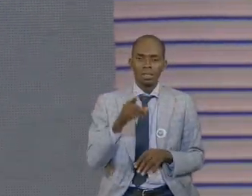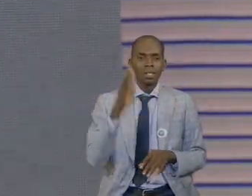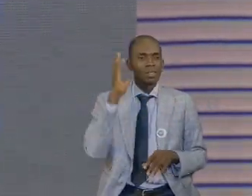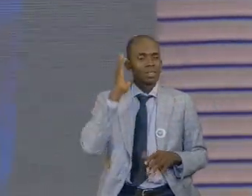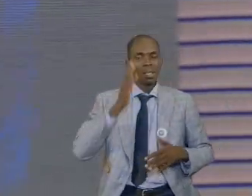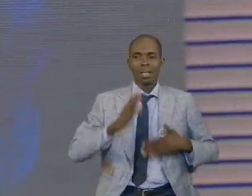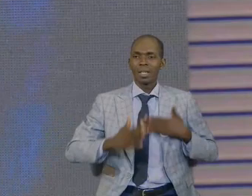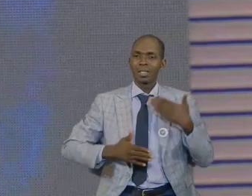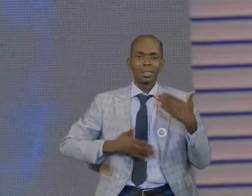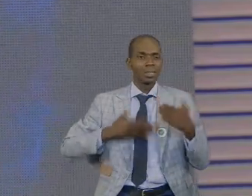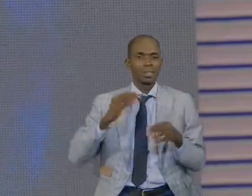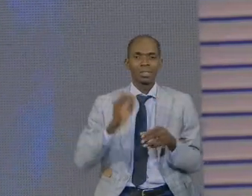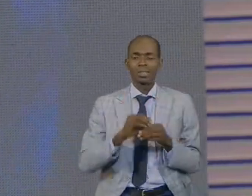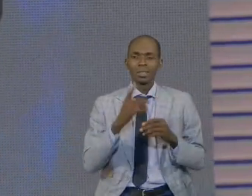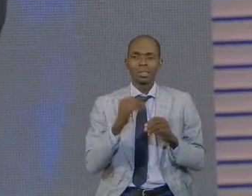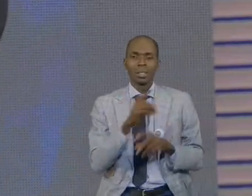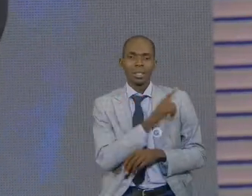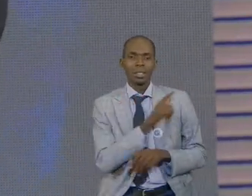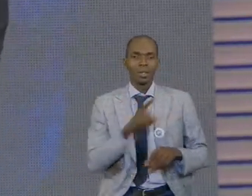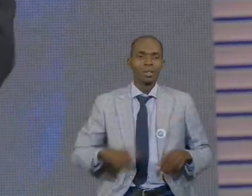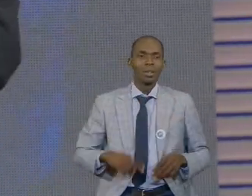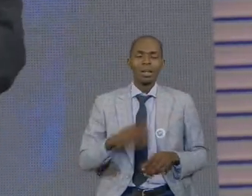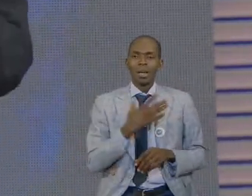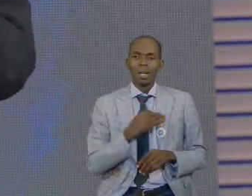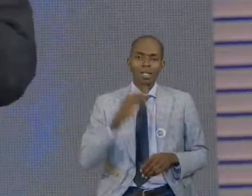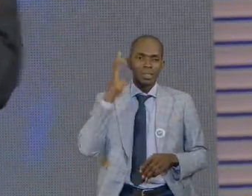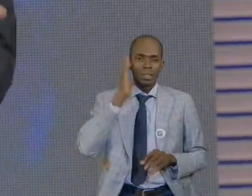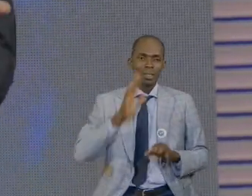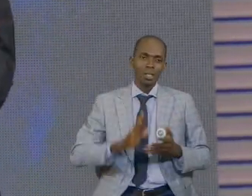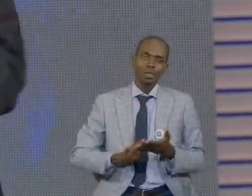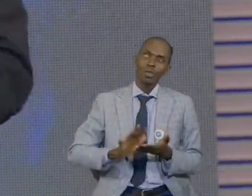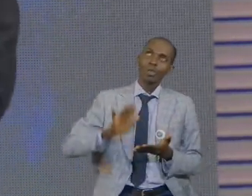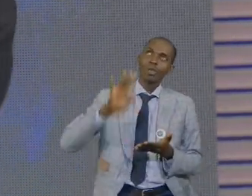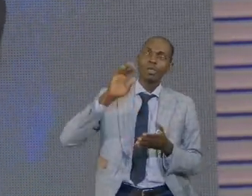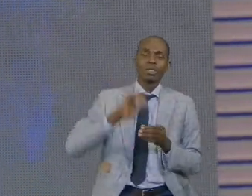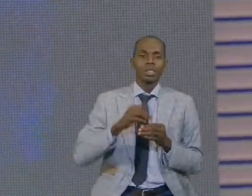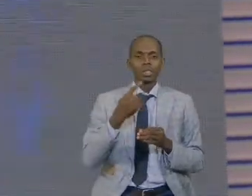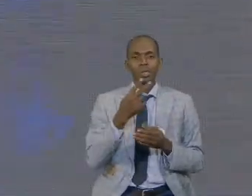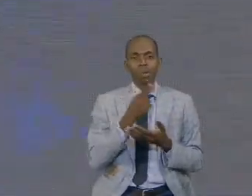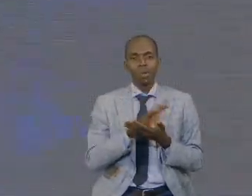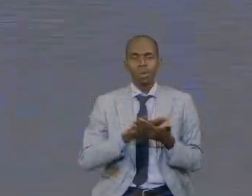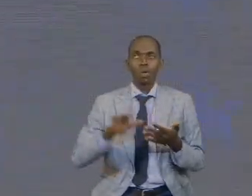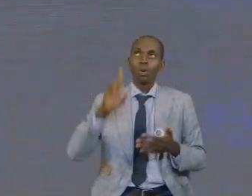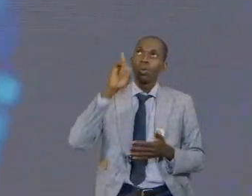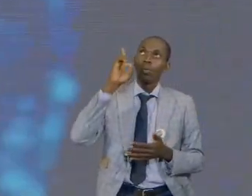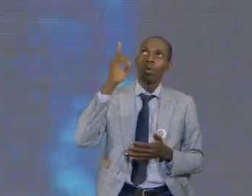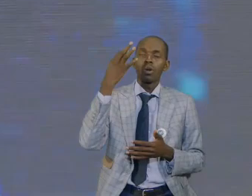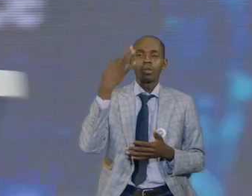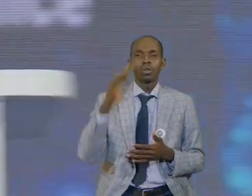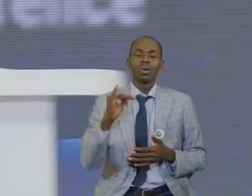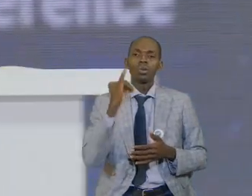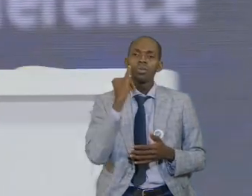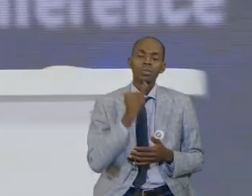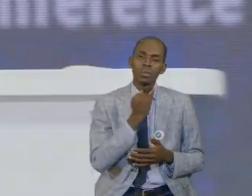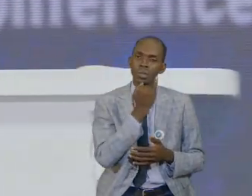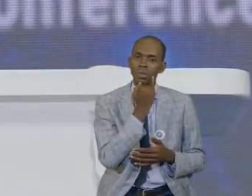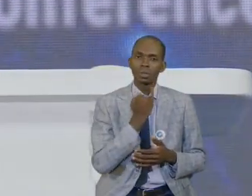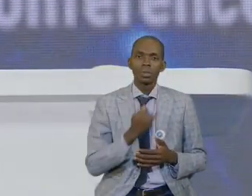in the Lord, and shall glory in the Holy One of Israel.